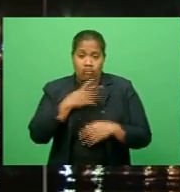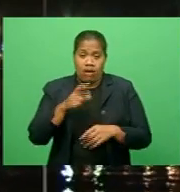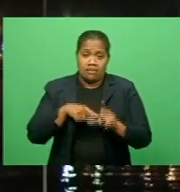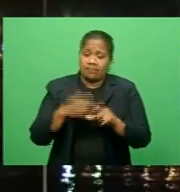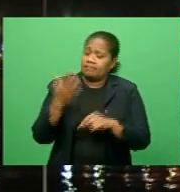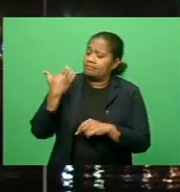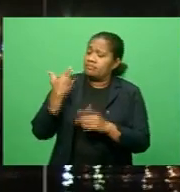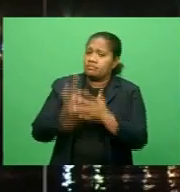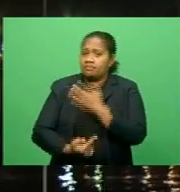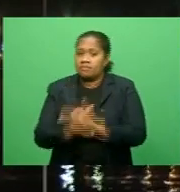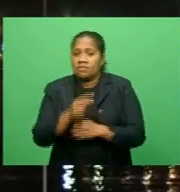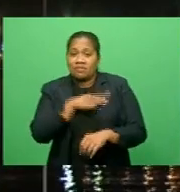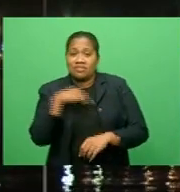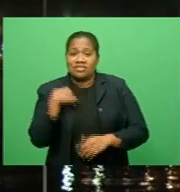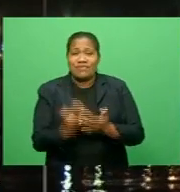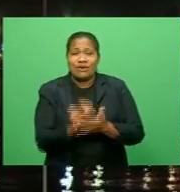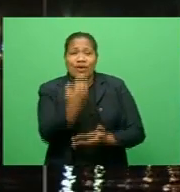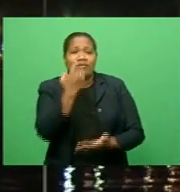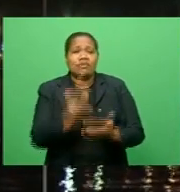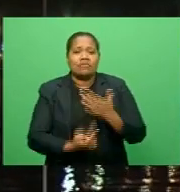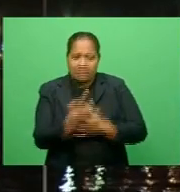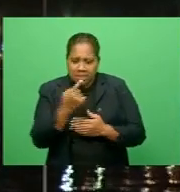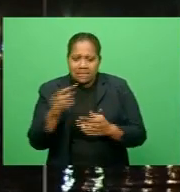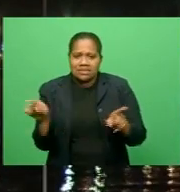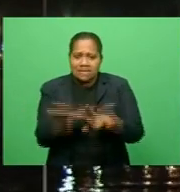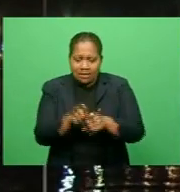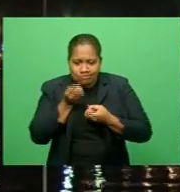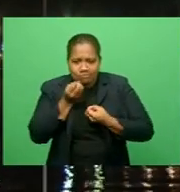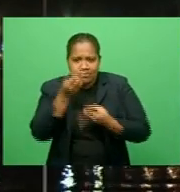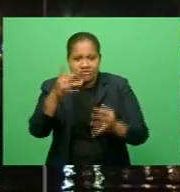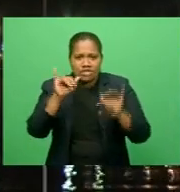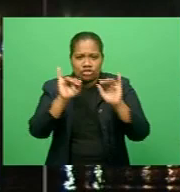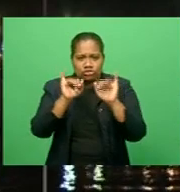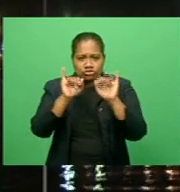for Economy highlighted the same issue. However,